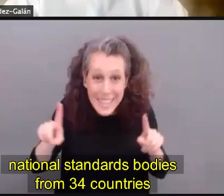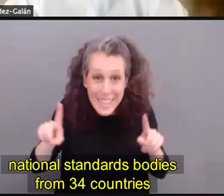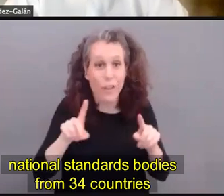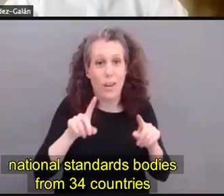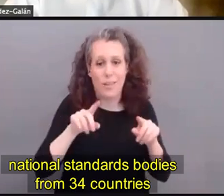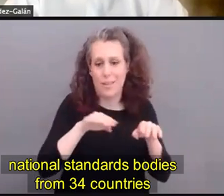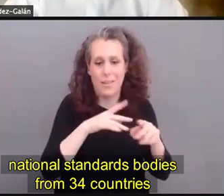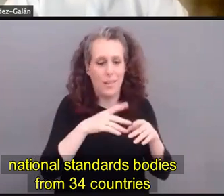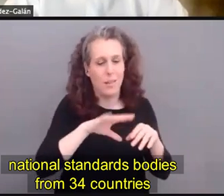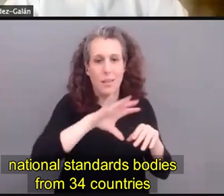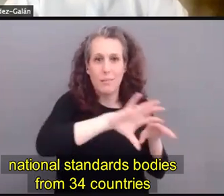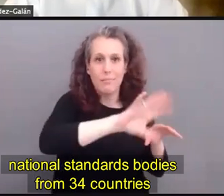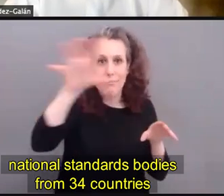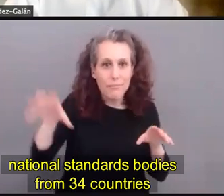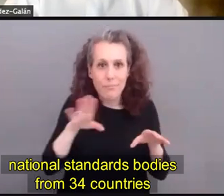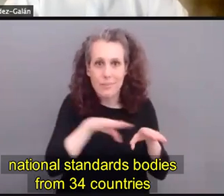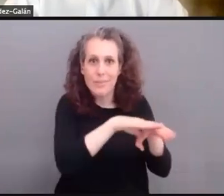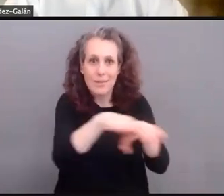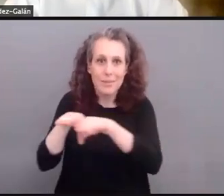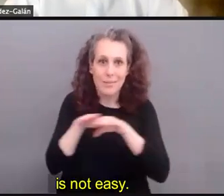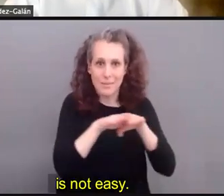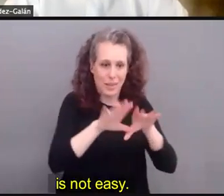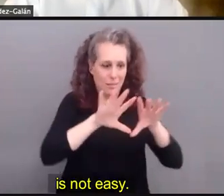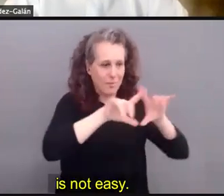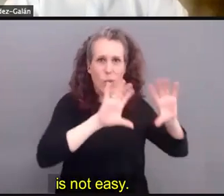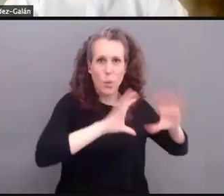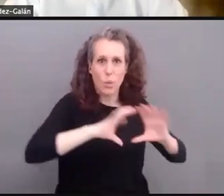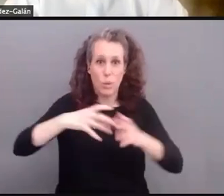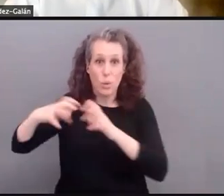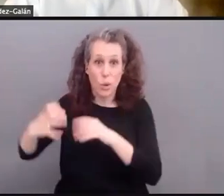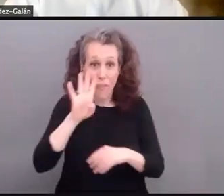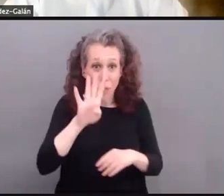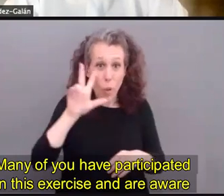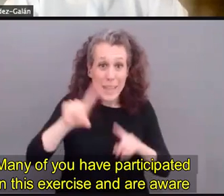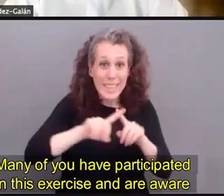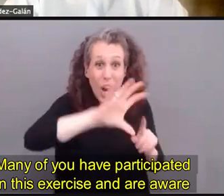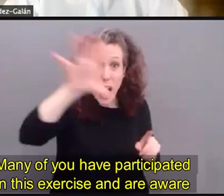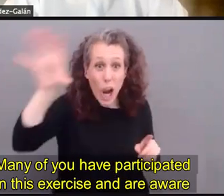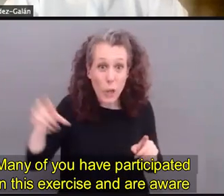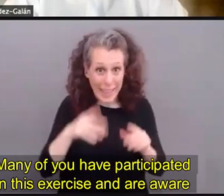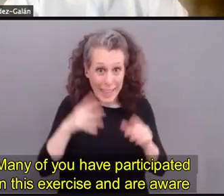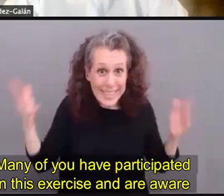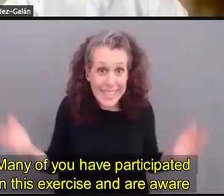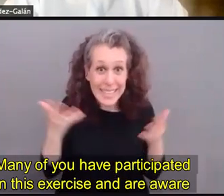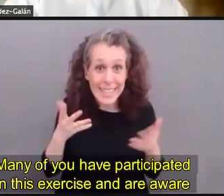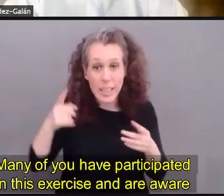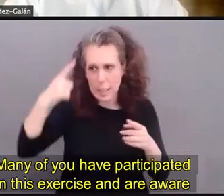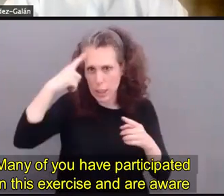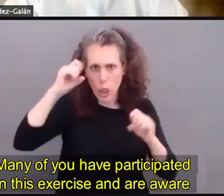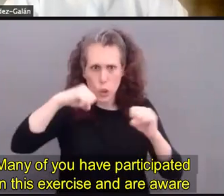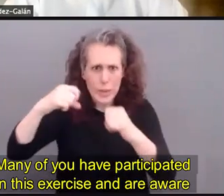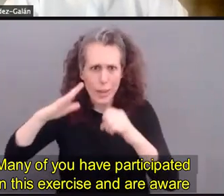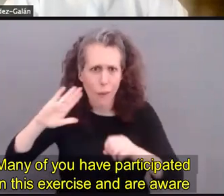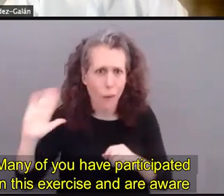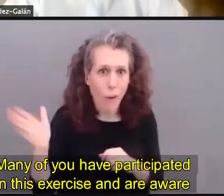from 34 countries is not easy. Many of you have participated in this exercise